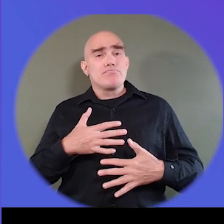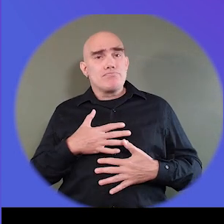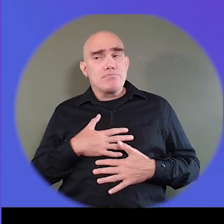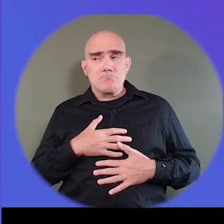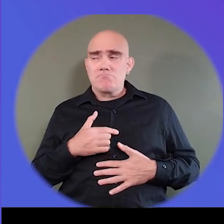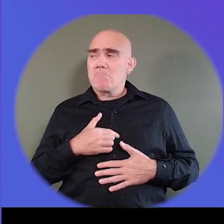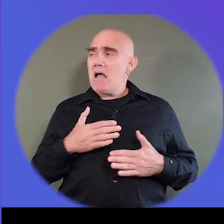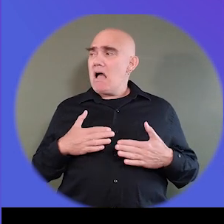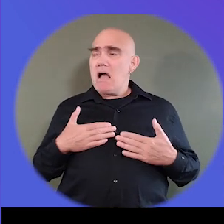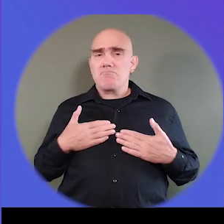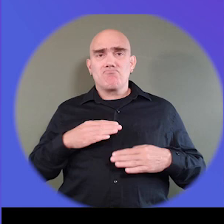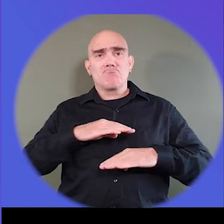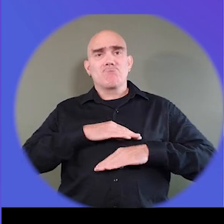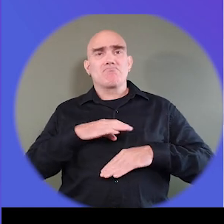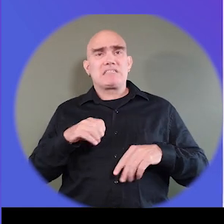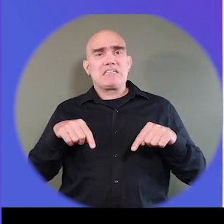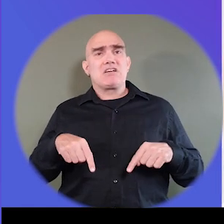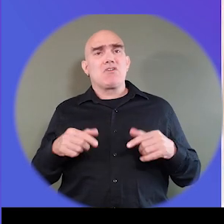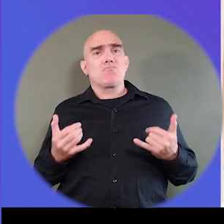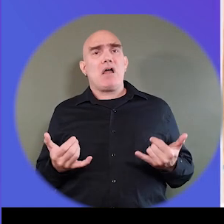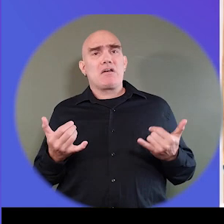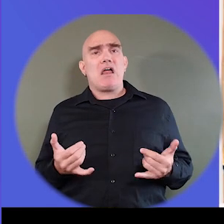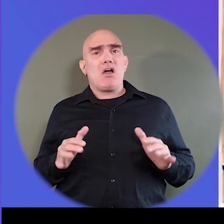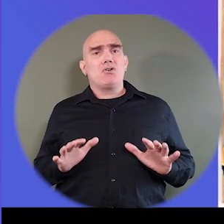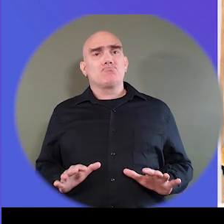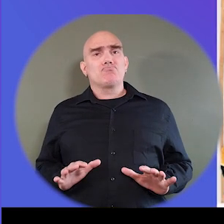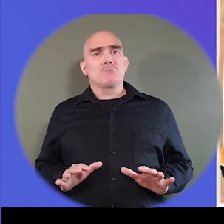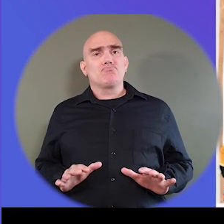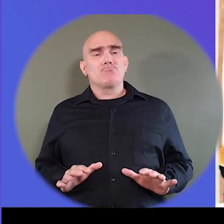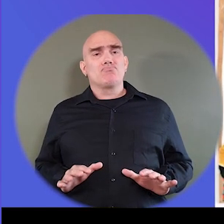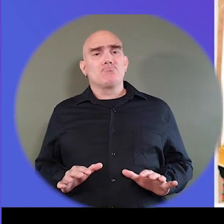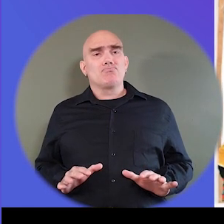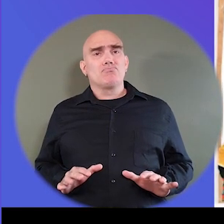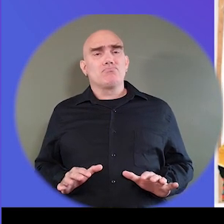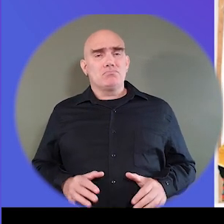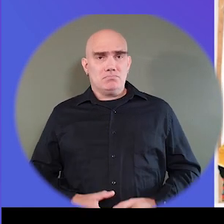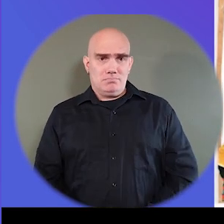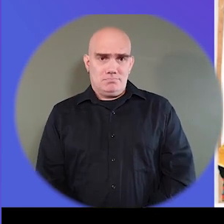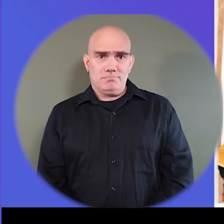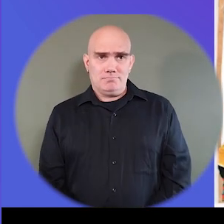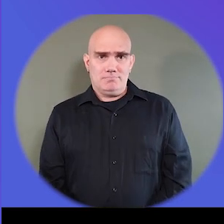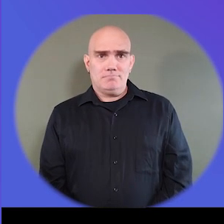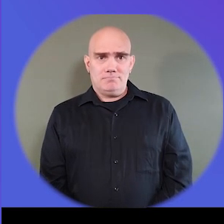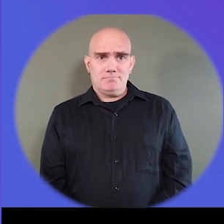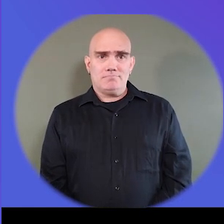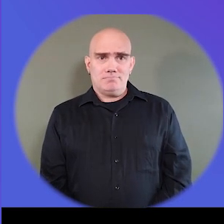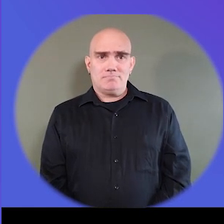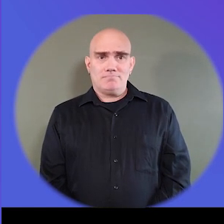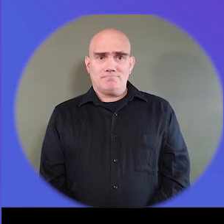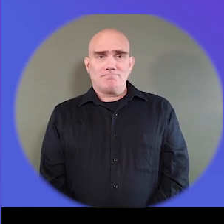breathing easy. I'm content to just be here right now.